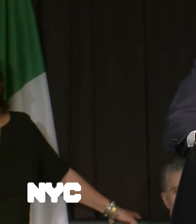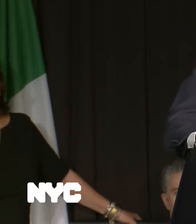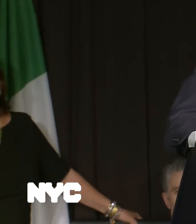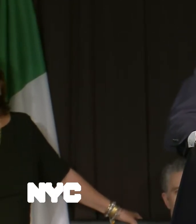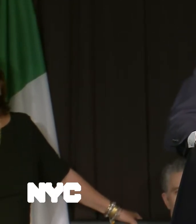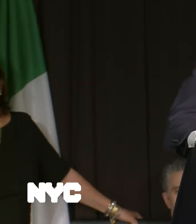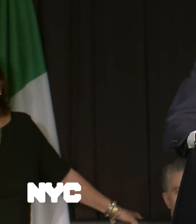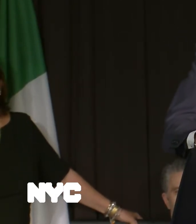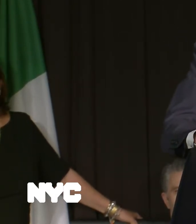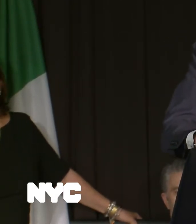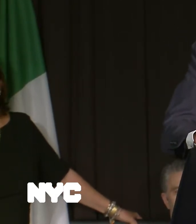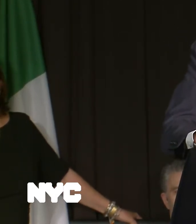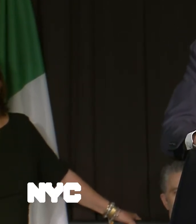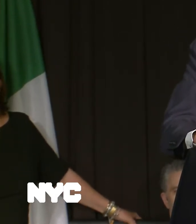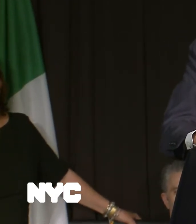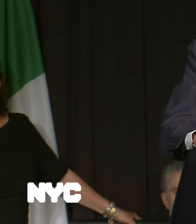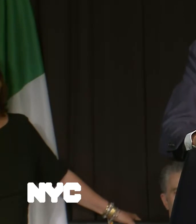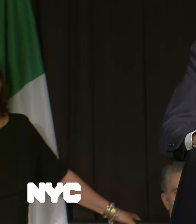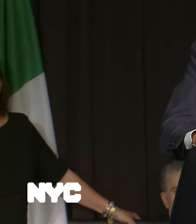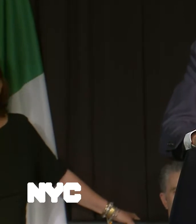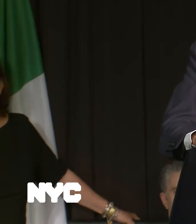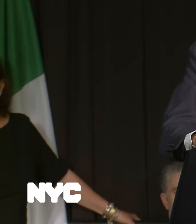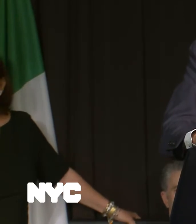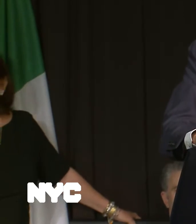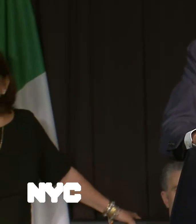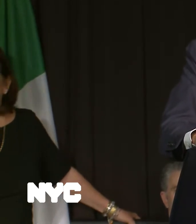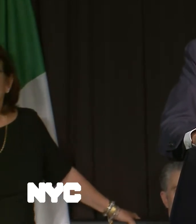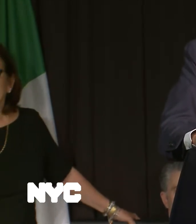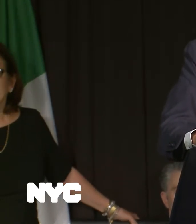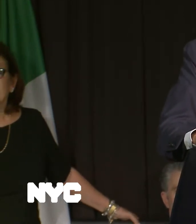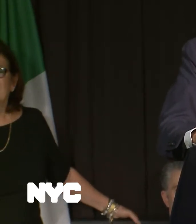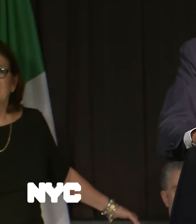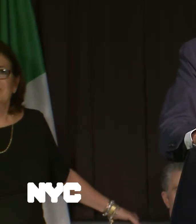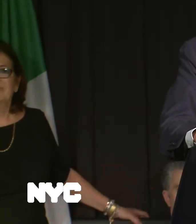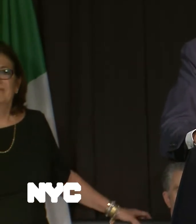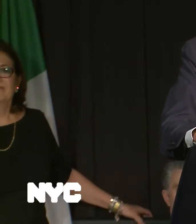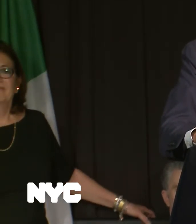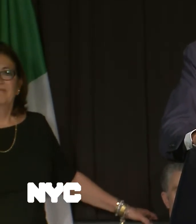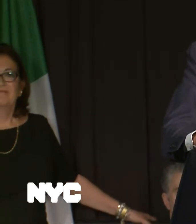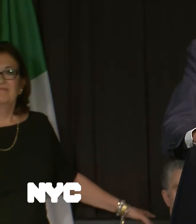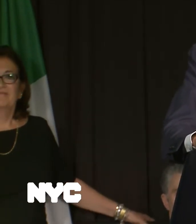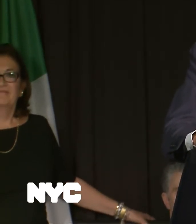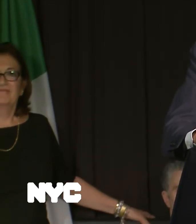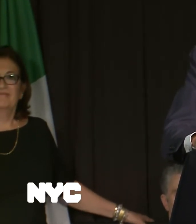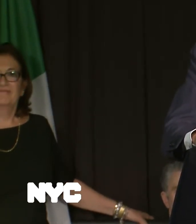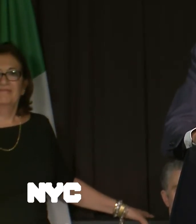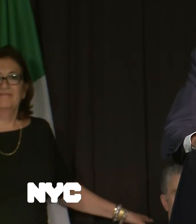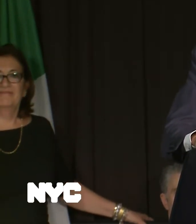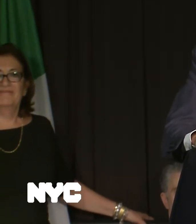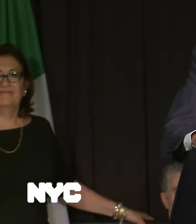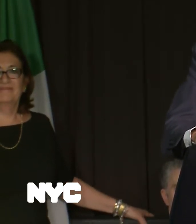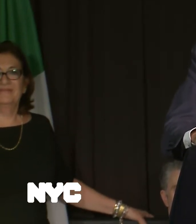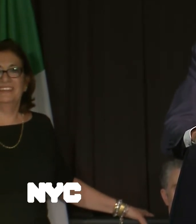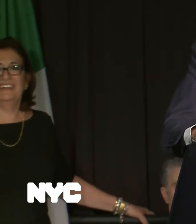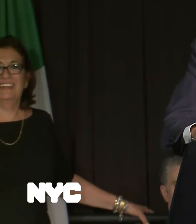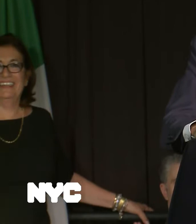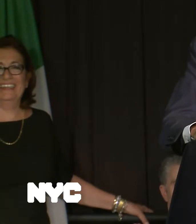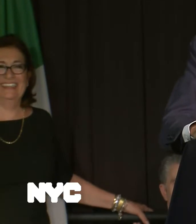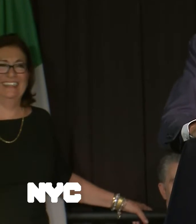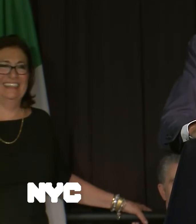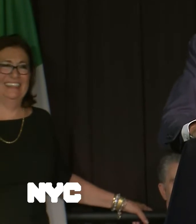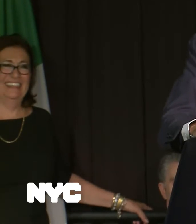Again, as mayor of the most diverse city in the world, I respect and honor all cultures, but this is the most beautiful language, isn't it?